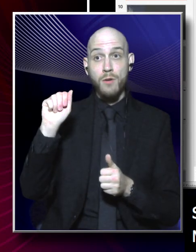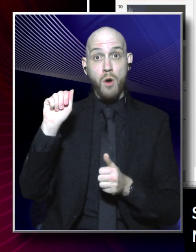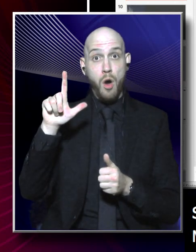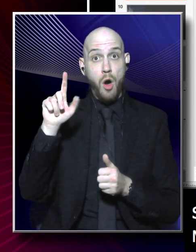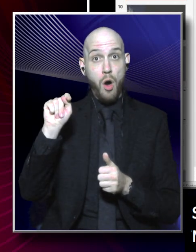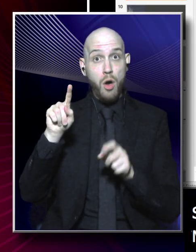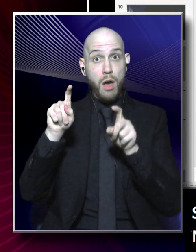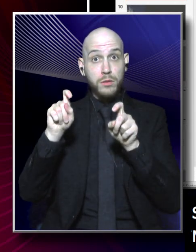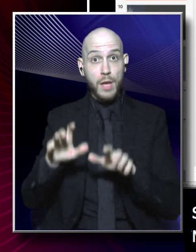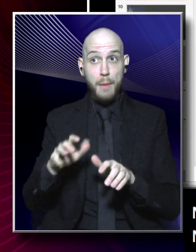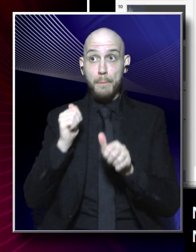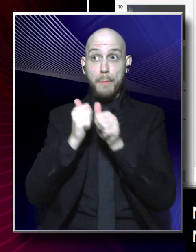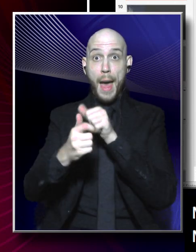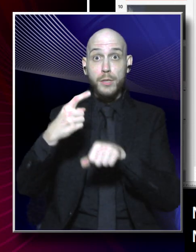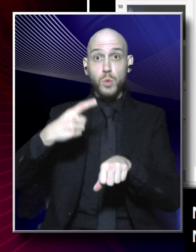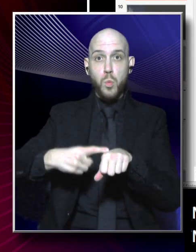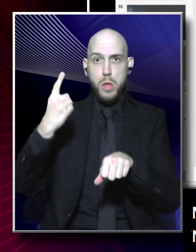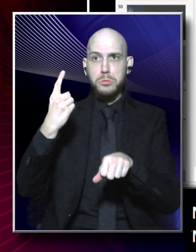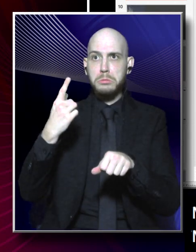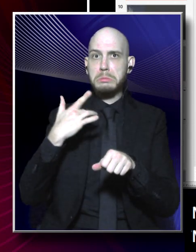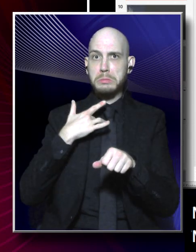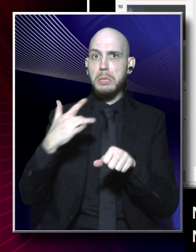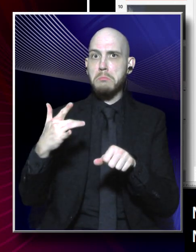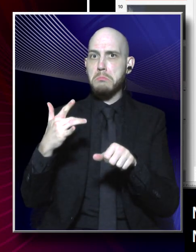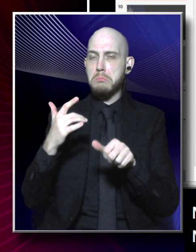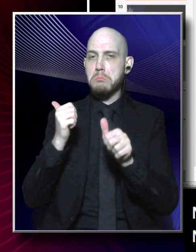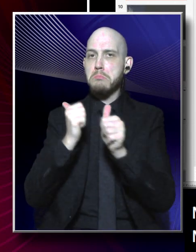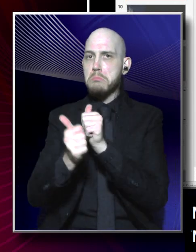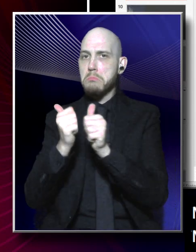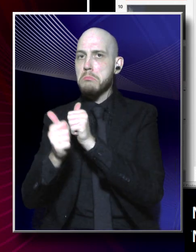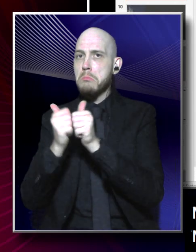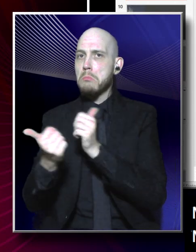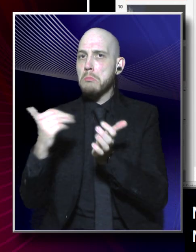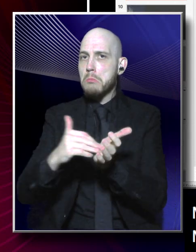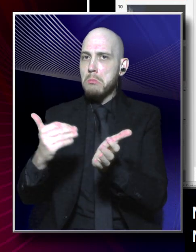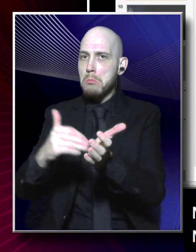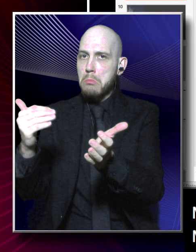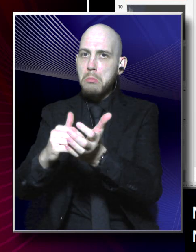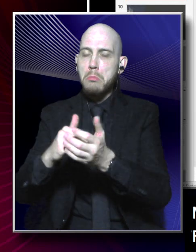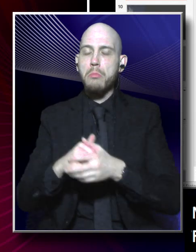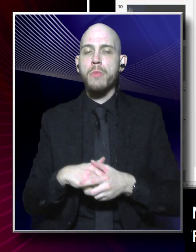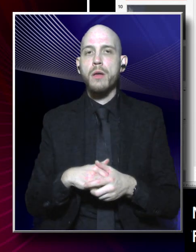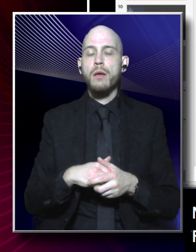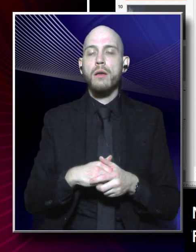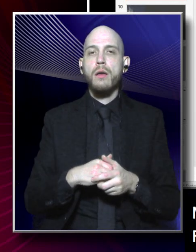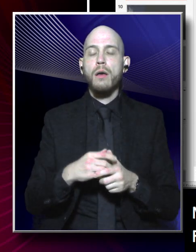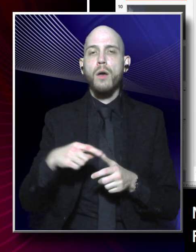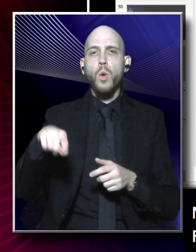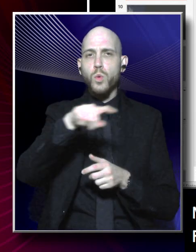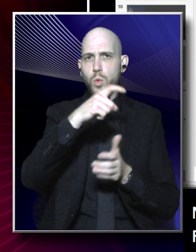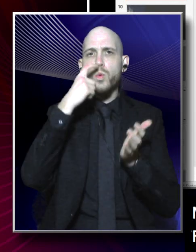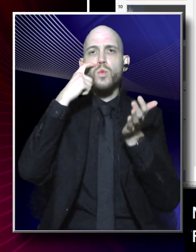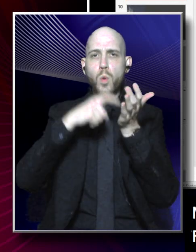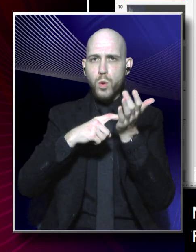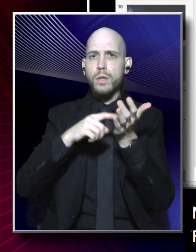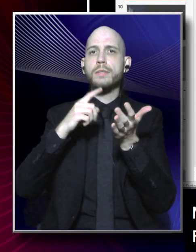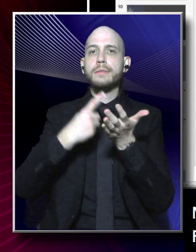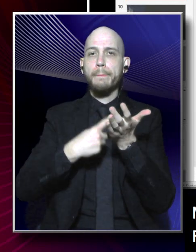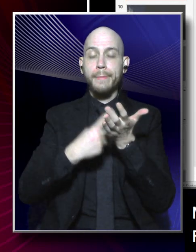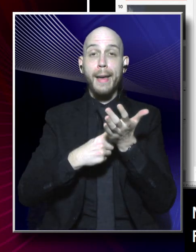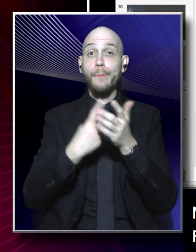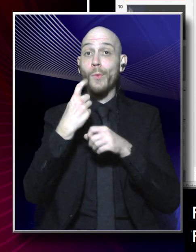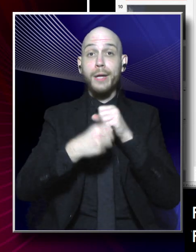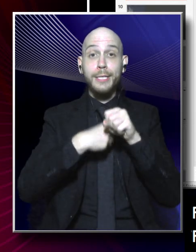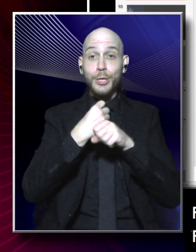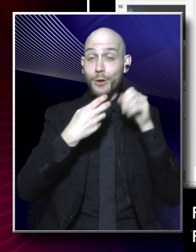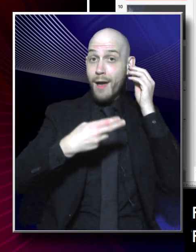the areas where we see from year to year it drops, that tends to be from kids graduating. So an area we need